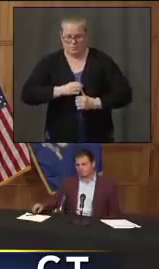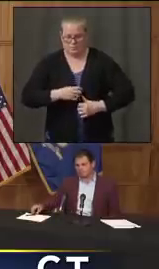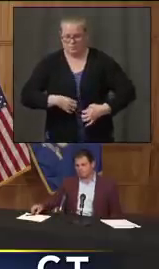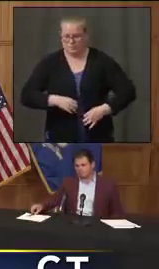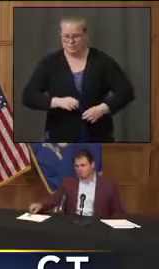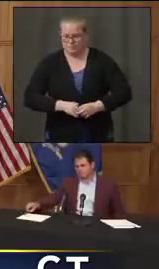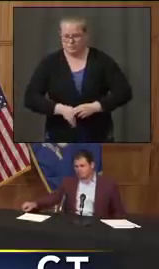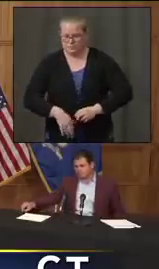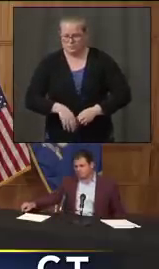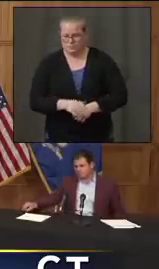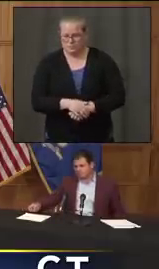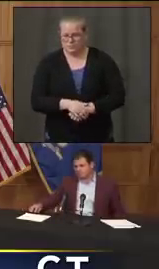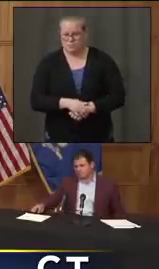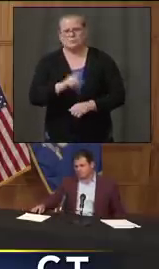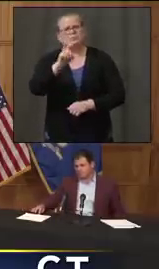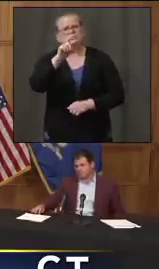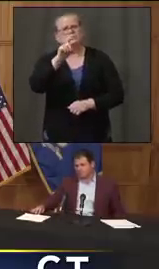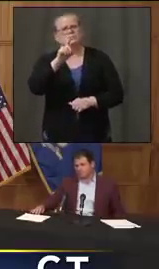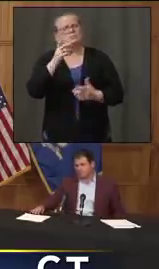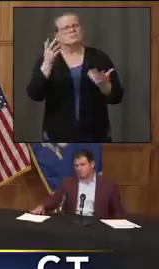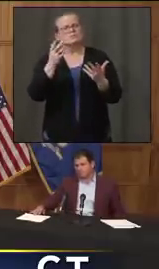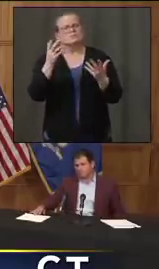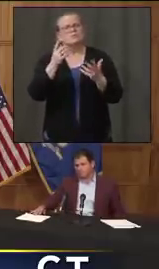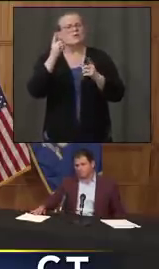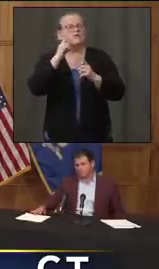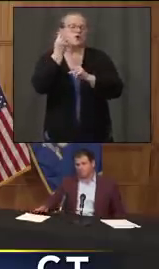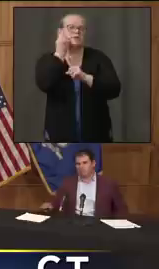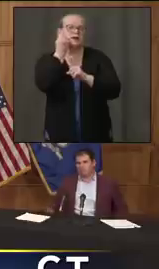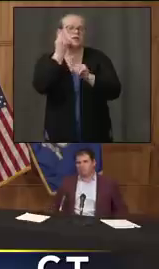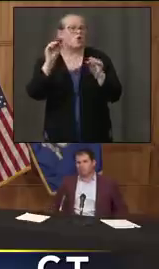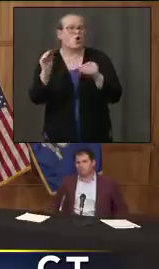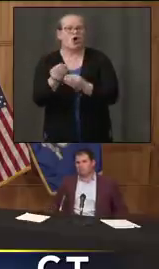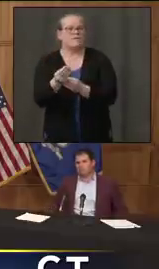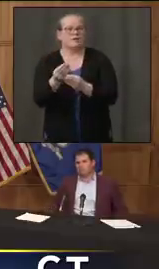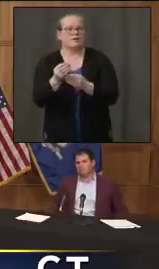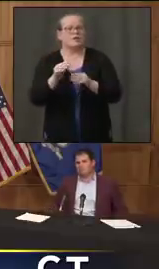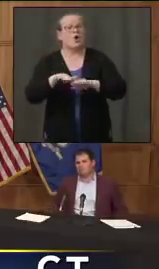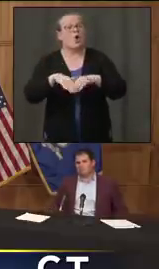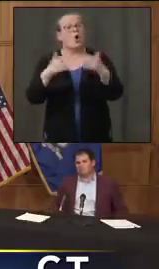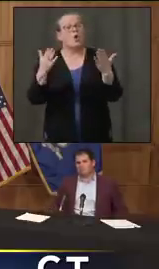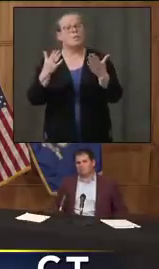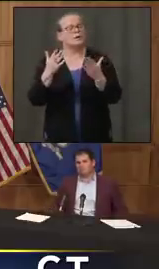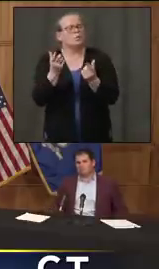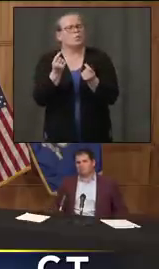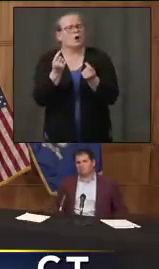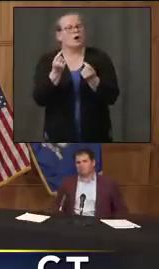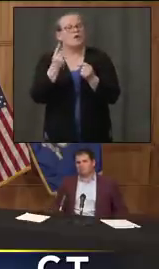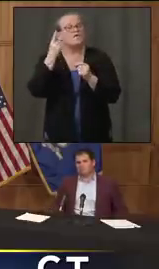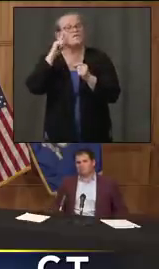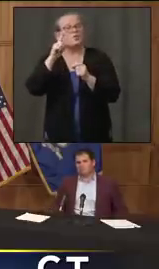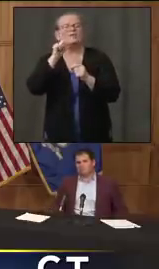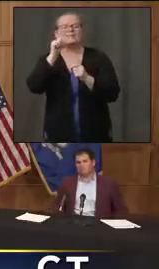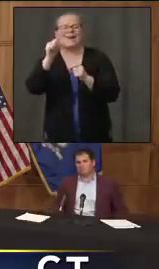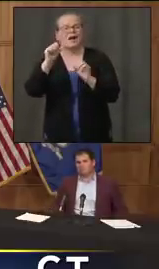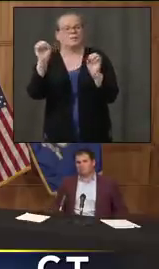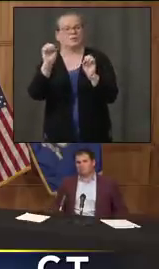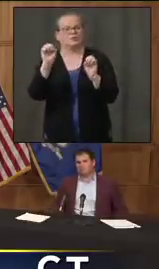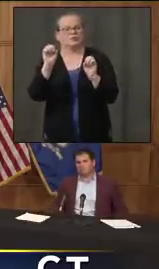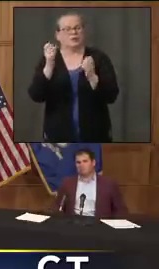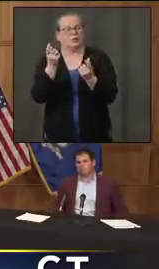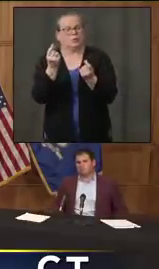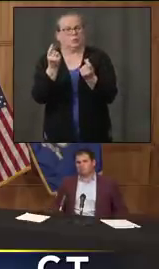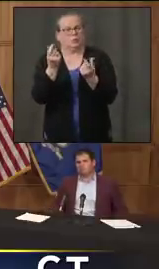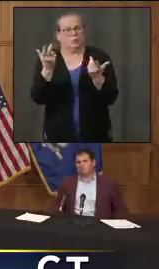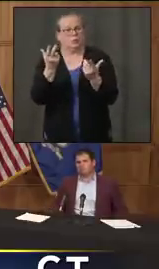What exactly is the reopening plan for dental offices when it comes to non-emergency procedures? Has it been decided